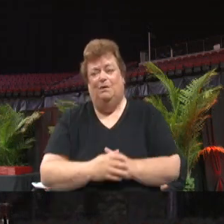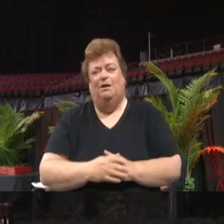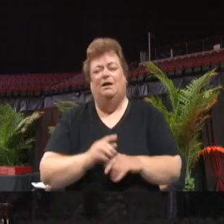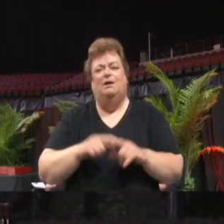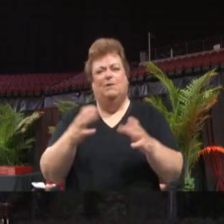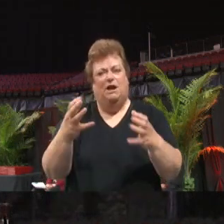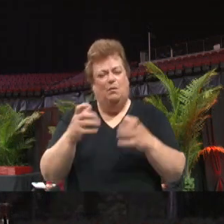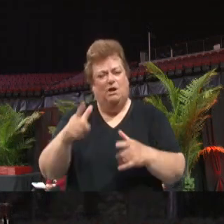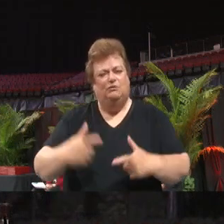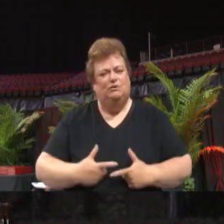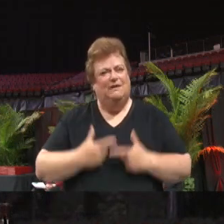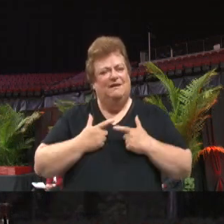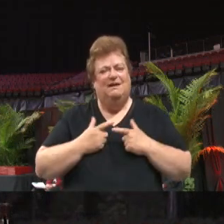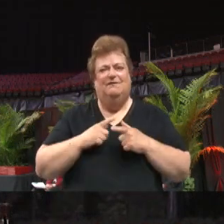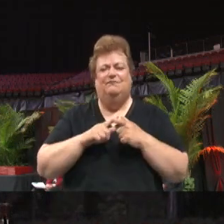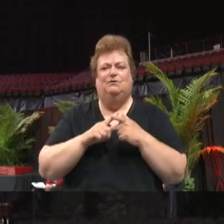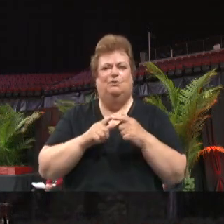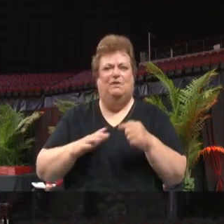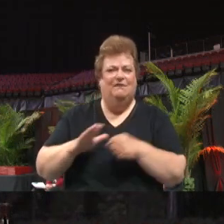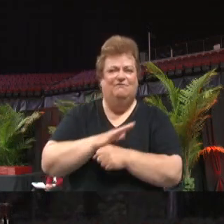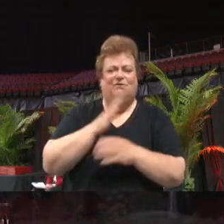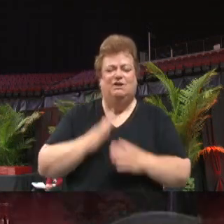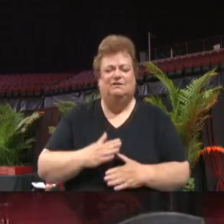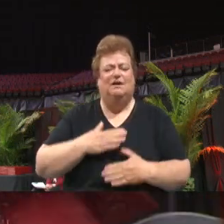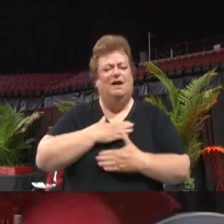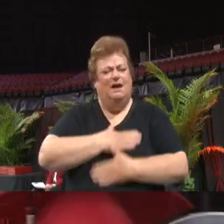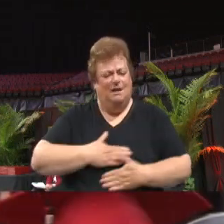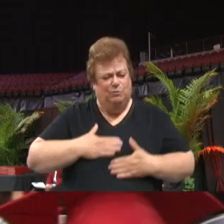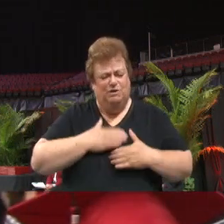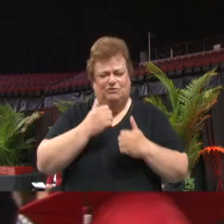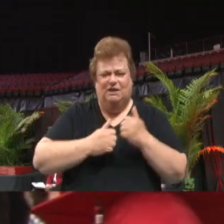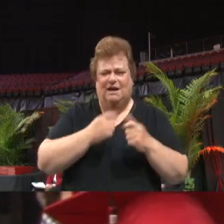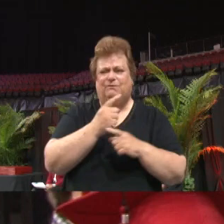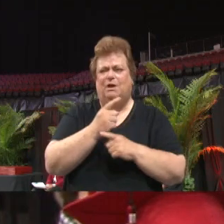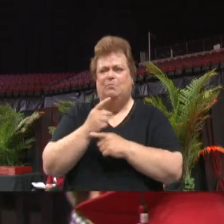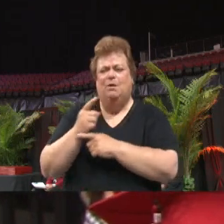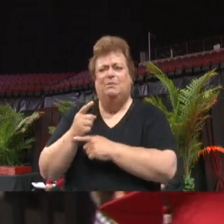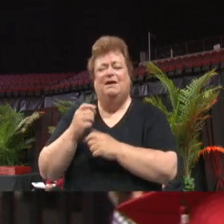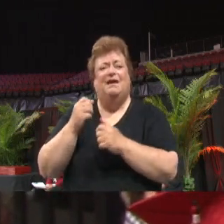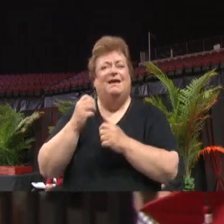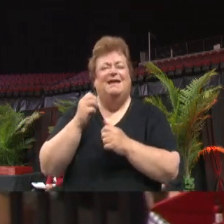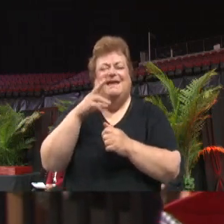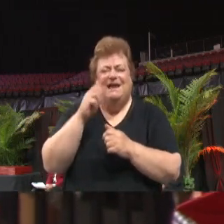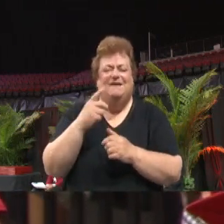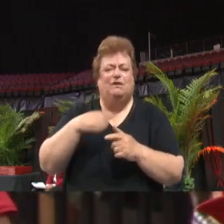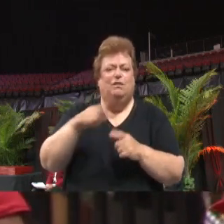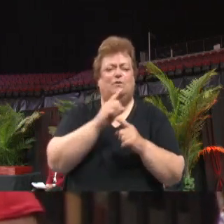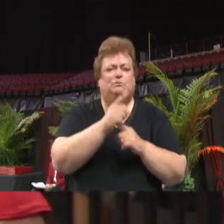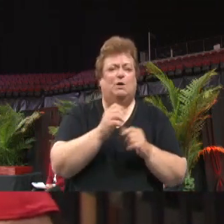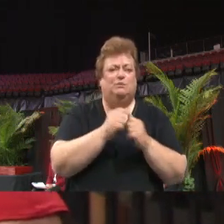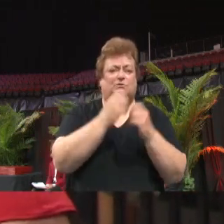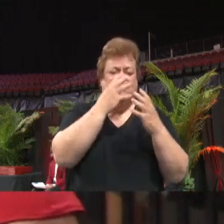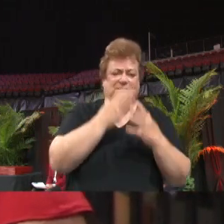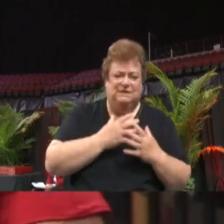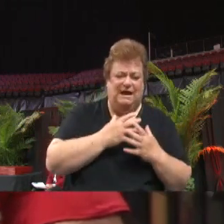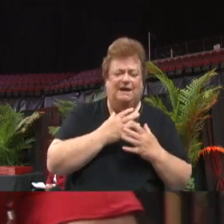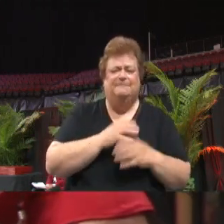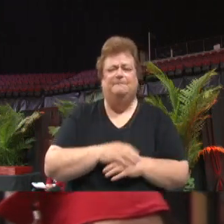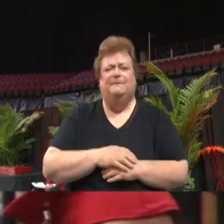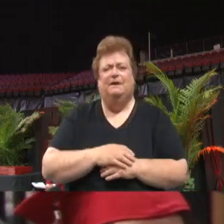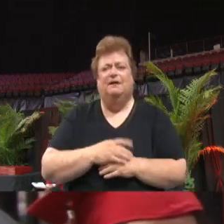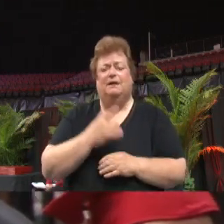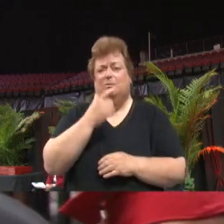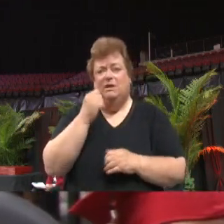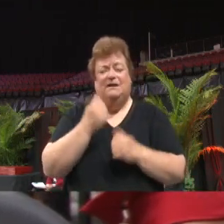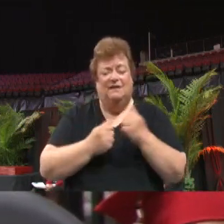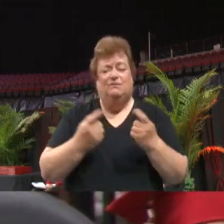rest of your lives to the fullest. Appreciate every moment in life, even the ones full of sorrow and remorse. Because everything happens in life for a